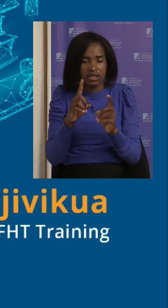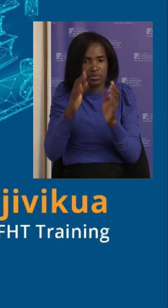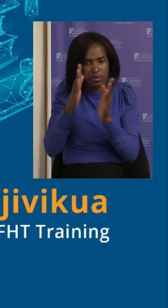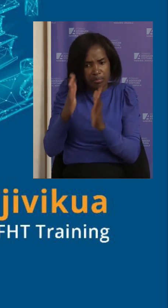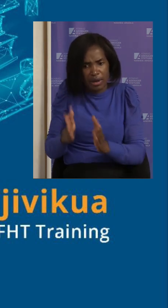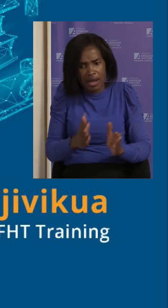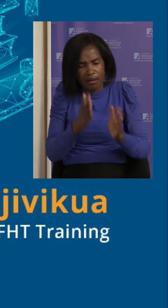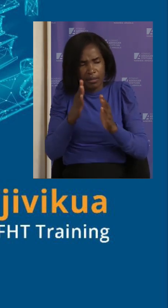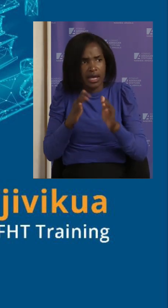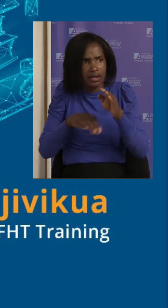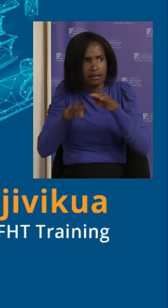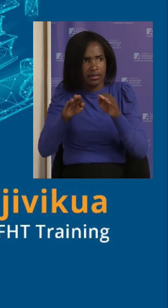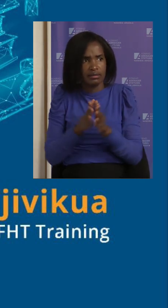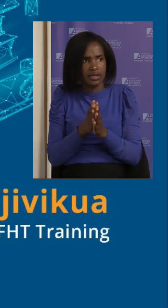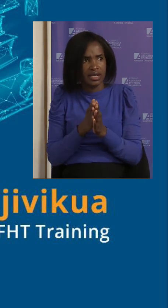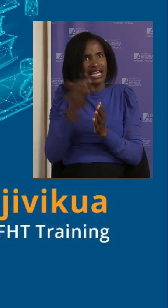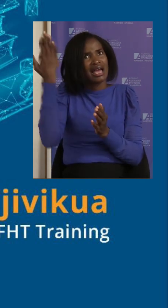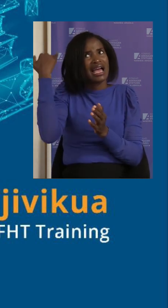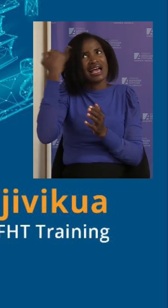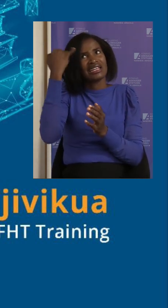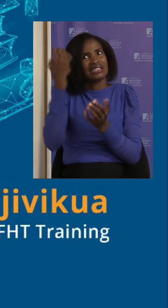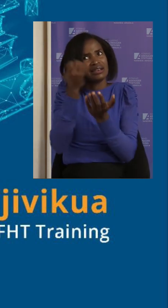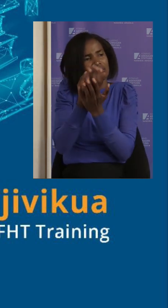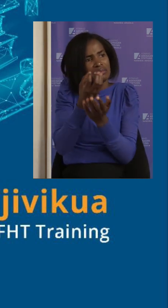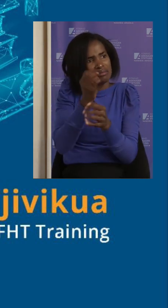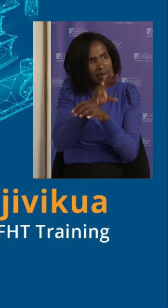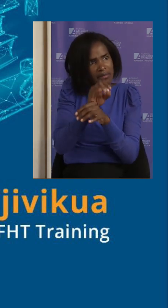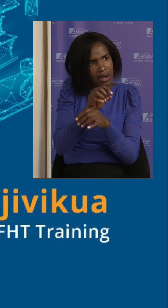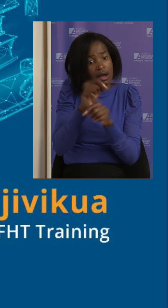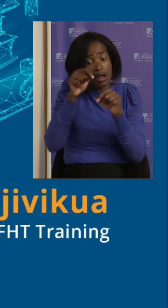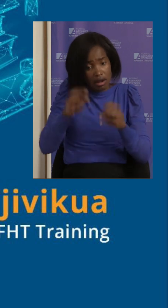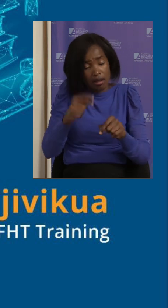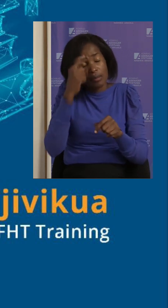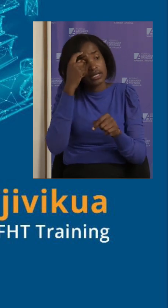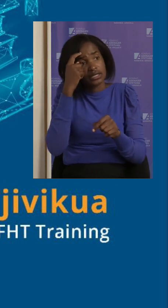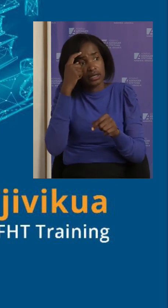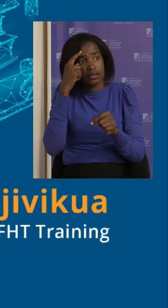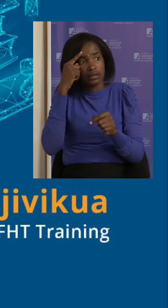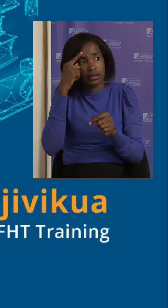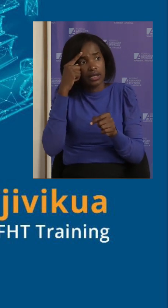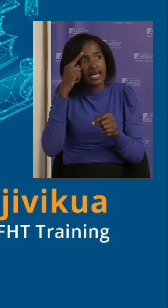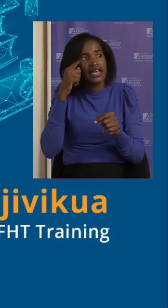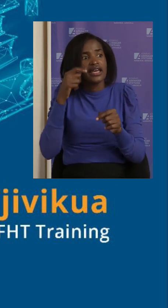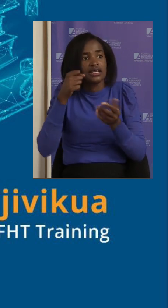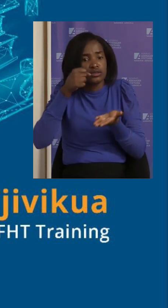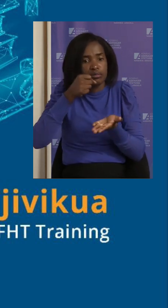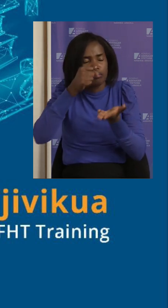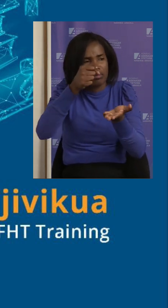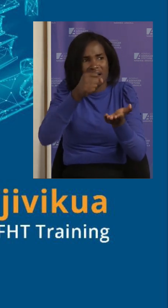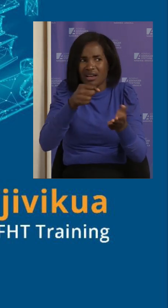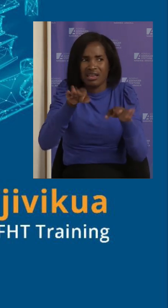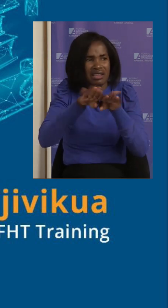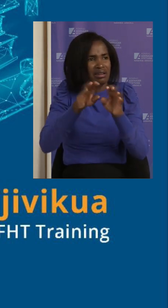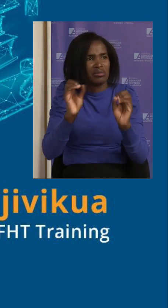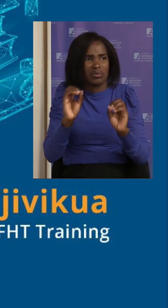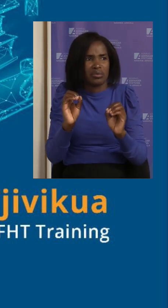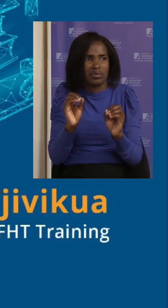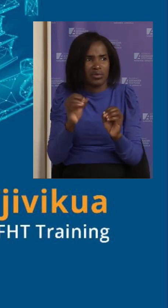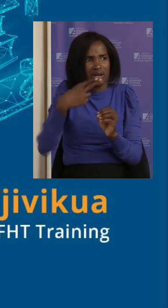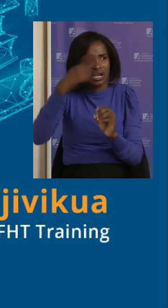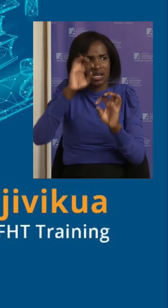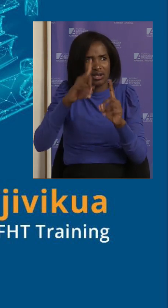and implemented. The proposition made then must be reconsidered and implemented, as the current funding is inadequate and not